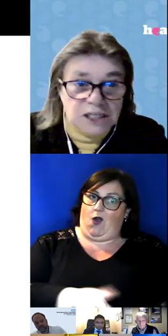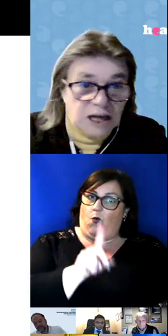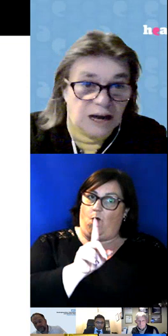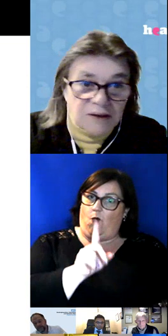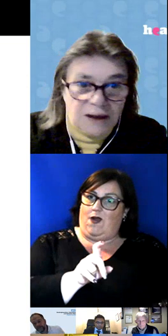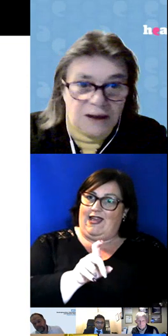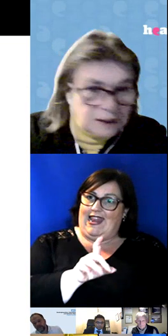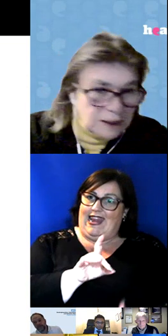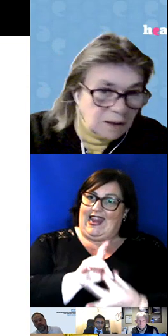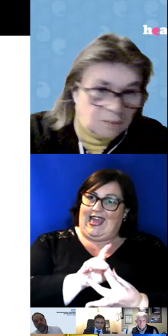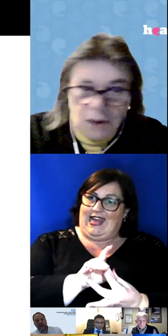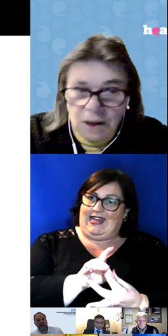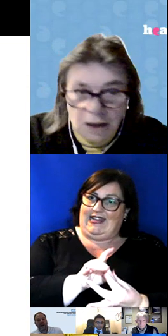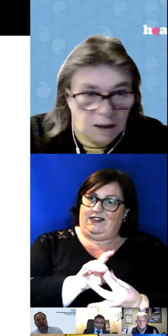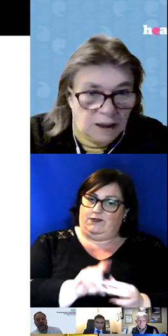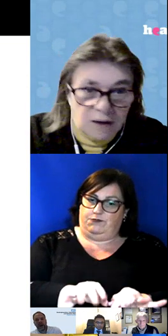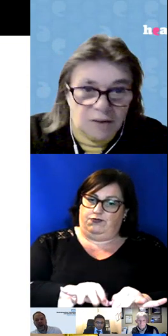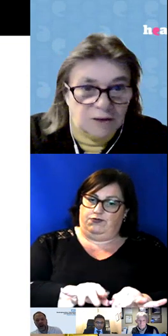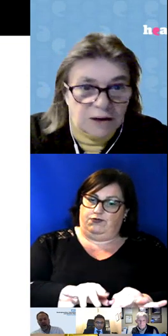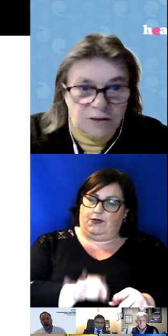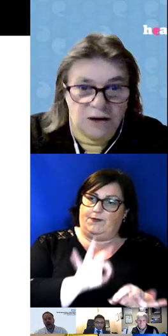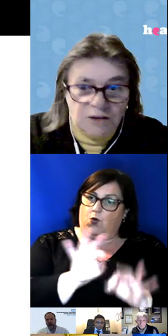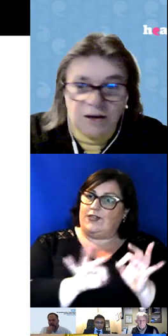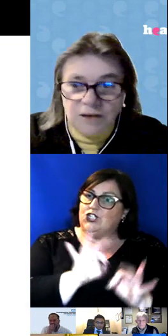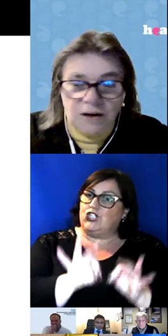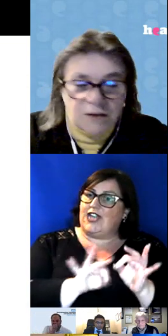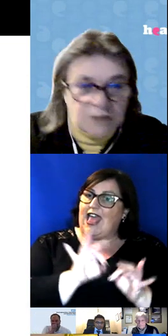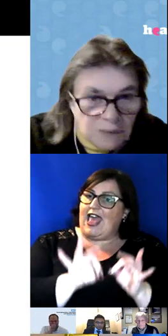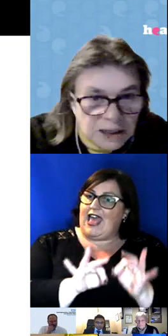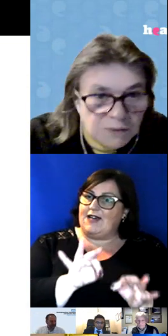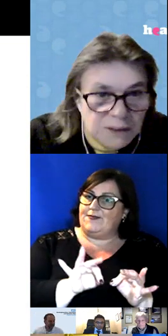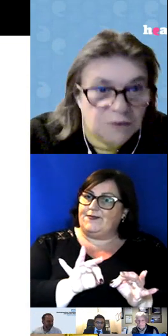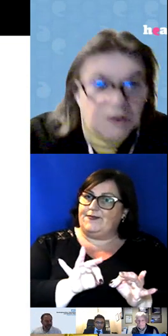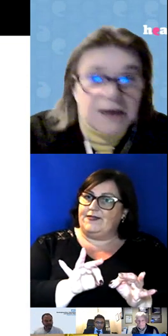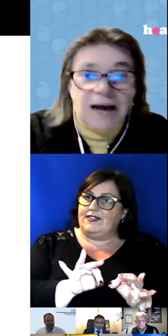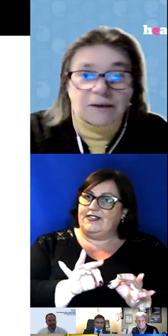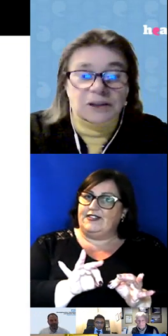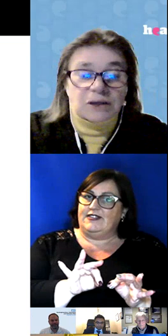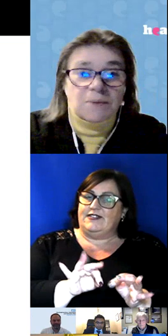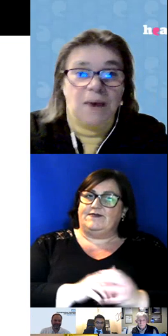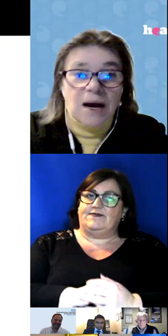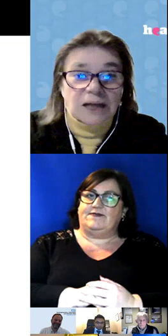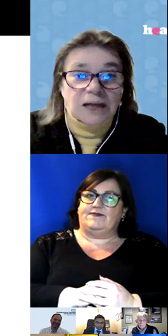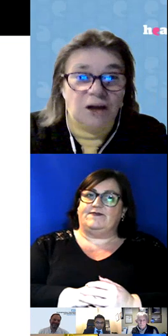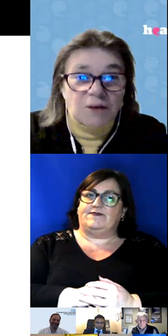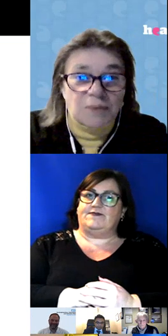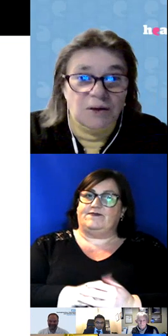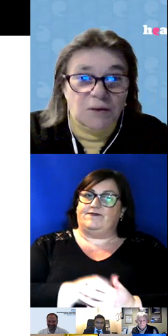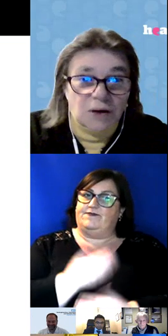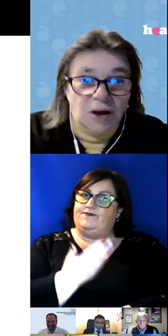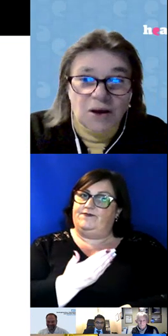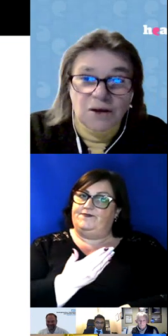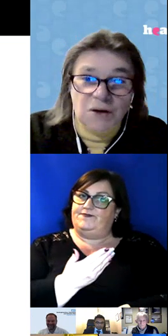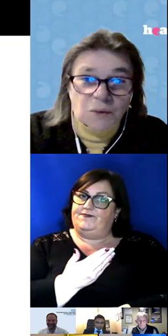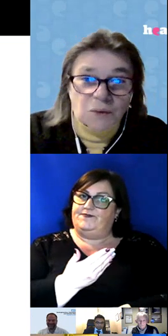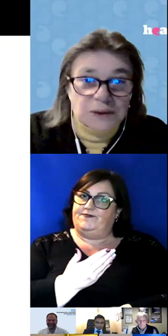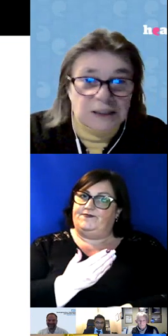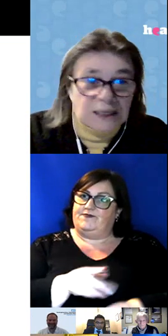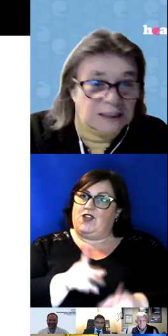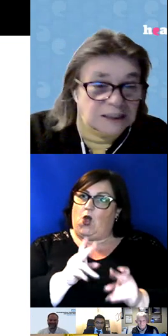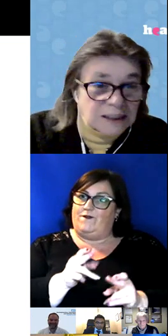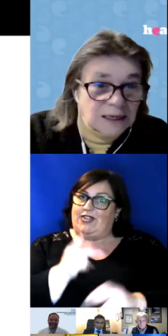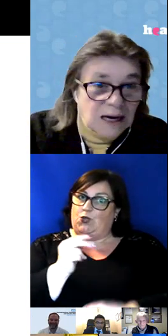the questionnaire at that link that it's going to take us another 10 minutes for me to read out. So I just hope that you can